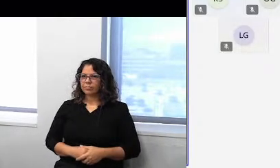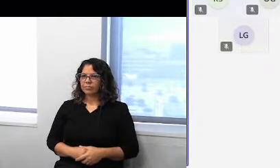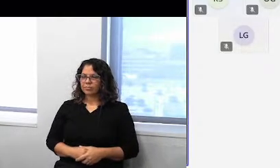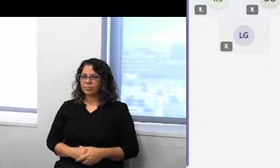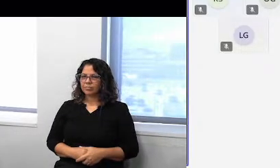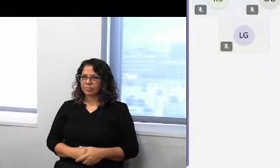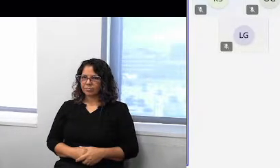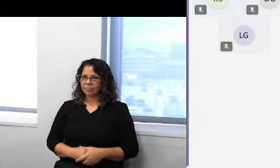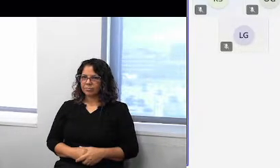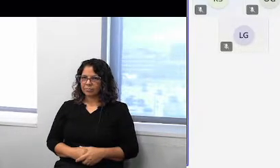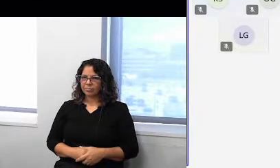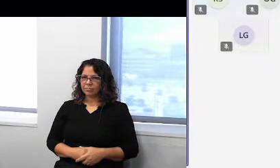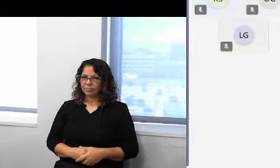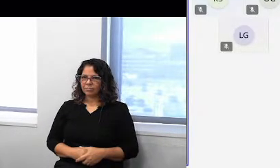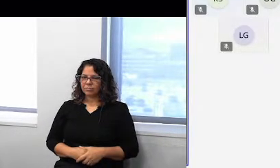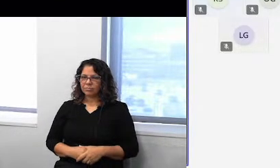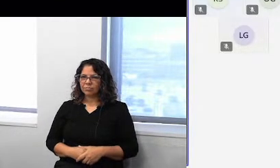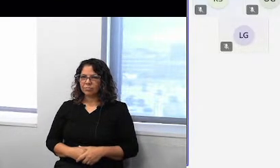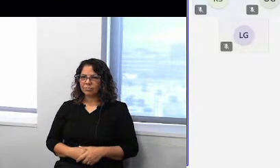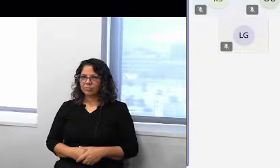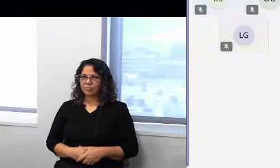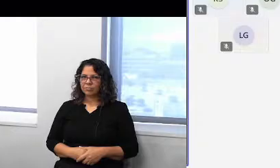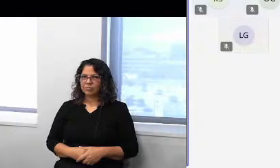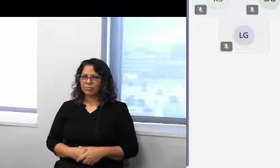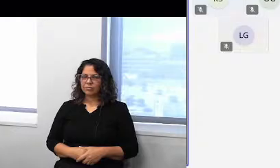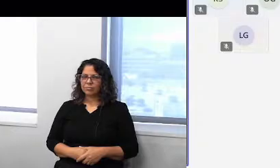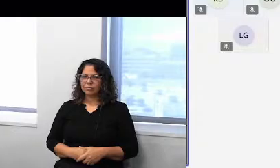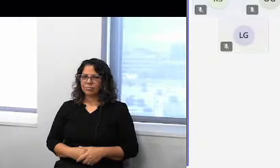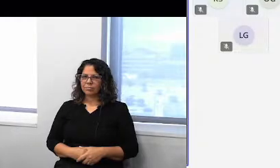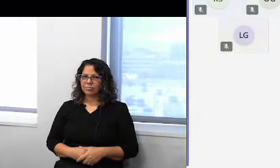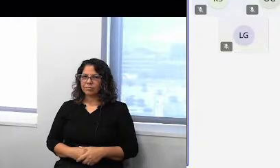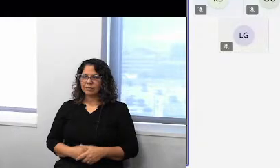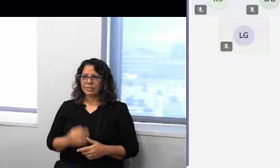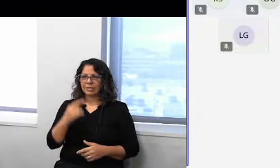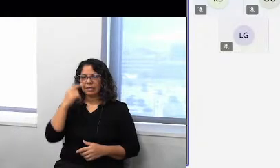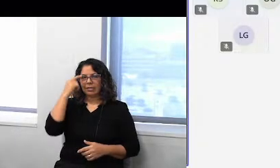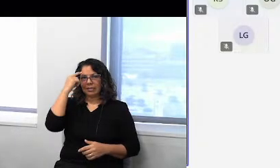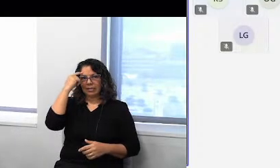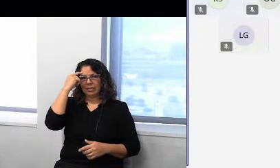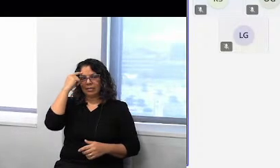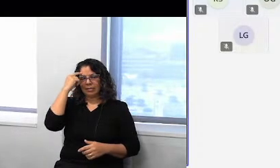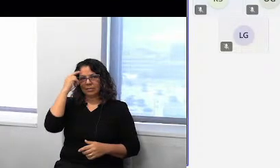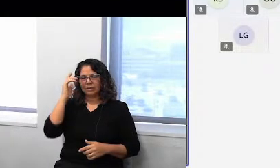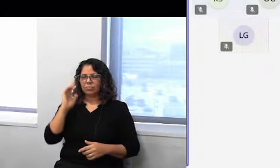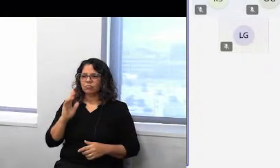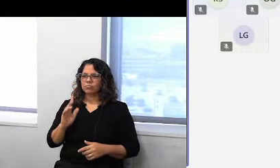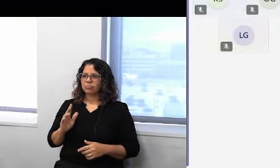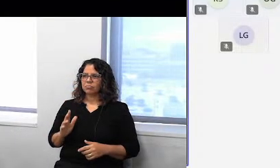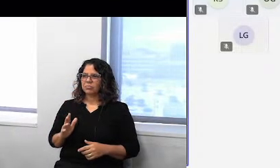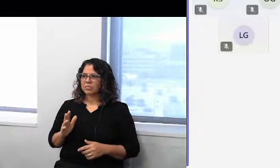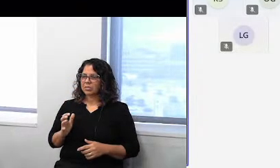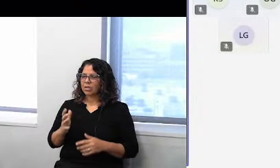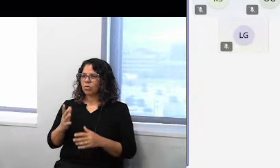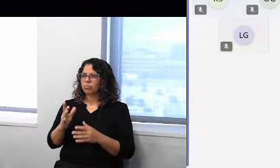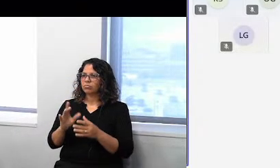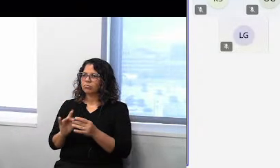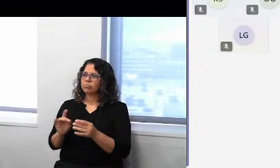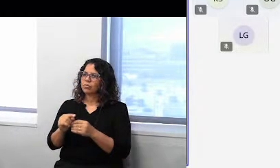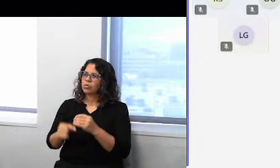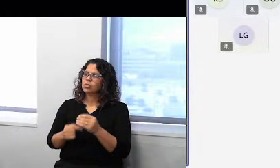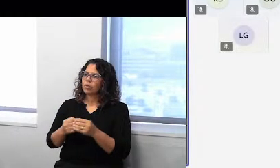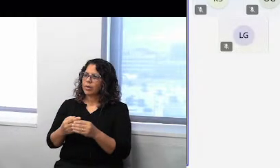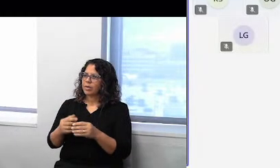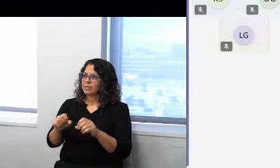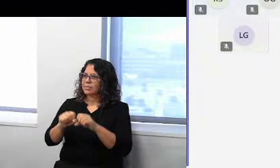So I think you were specific. I want to repeat it back. It's specific to the distribution system Yeah, and associated. feeder lines are in